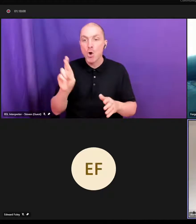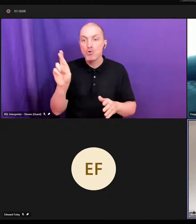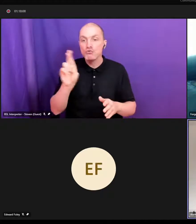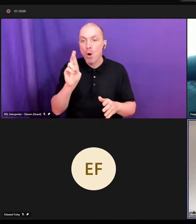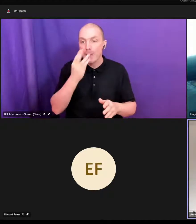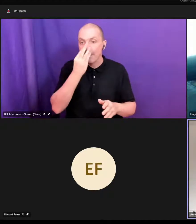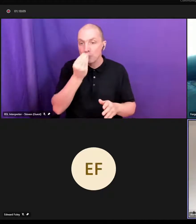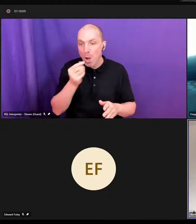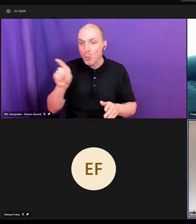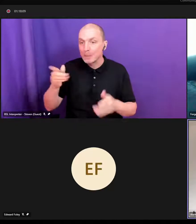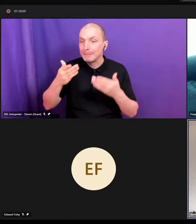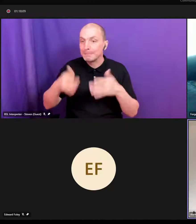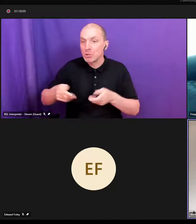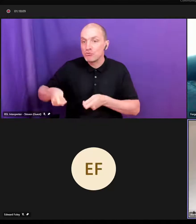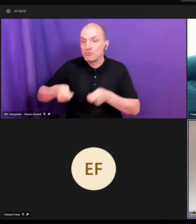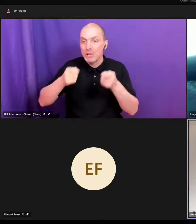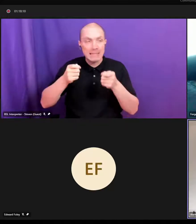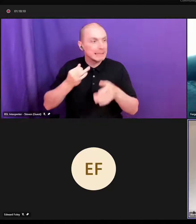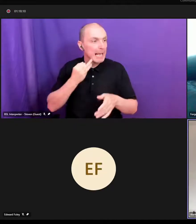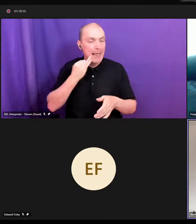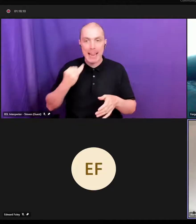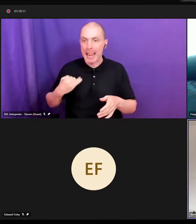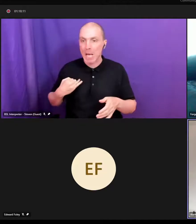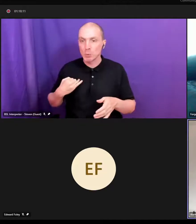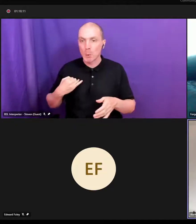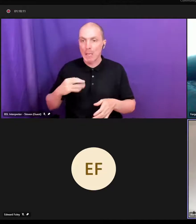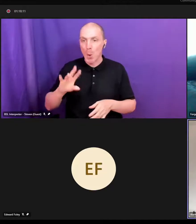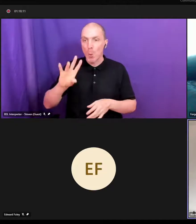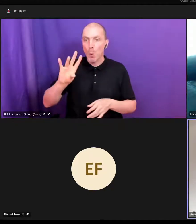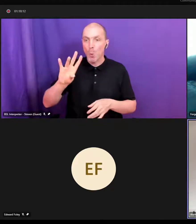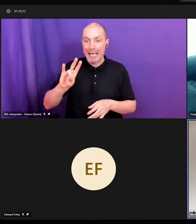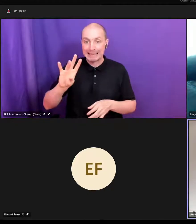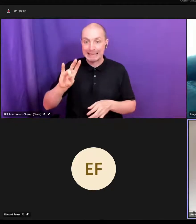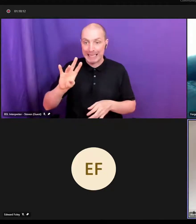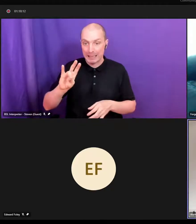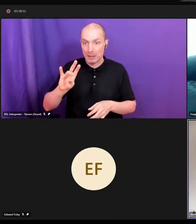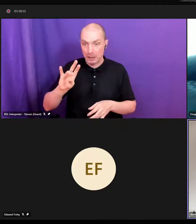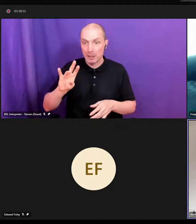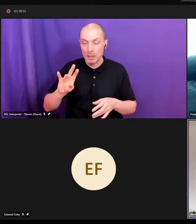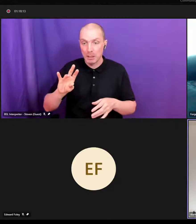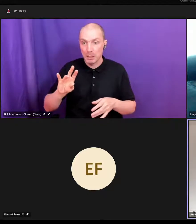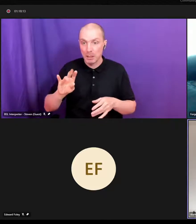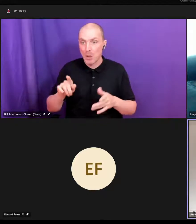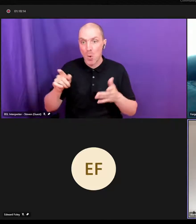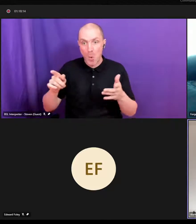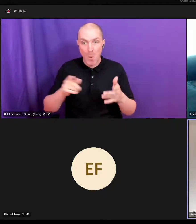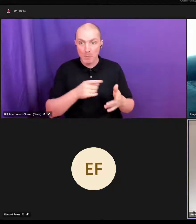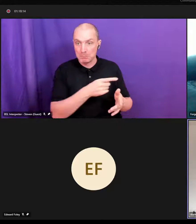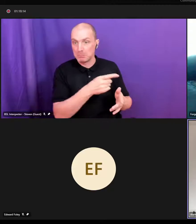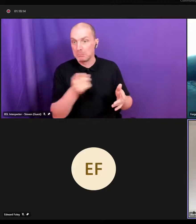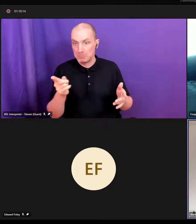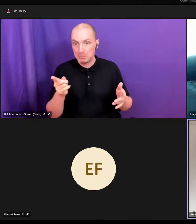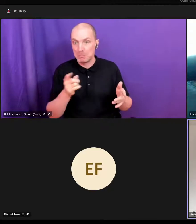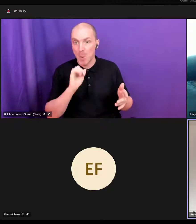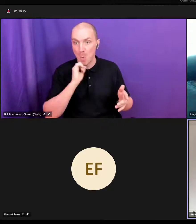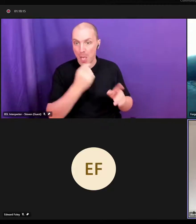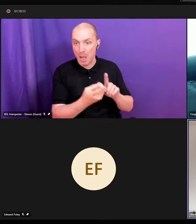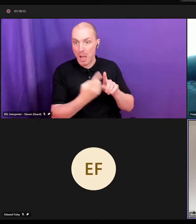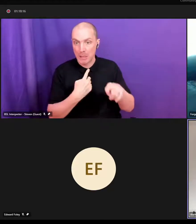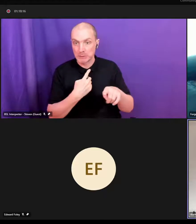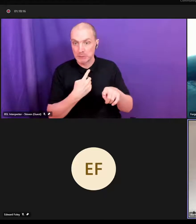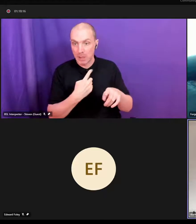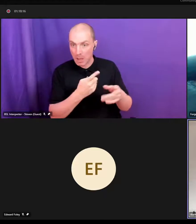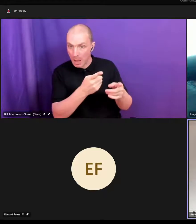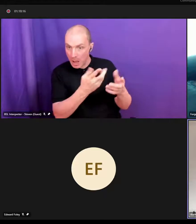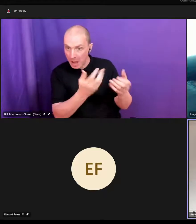believe, last Wednesday. So I think somebody will have an answer to it. Michael or Alistair?